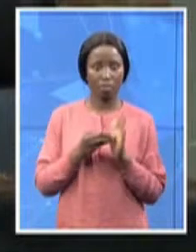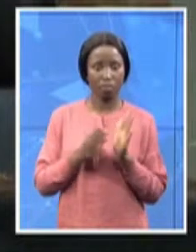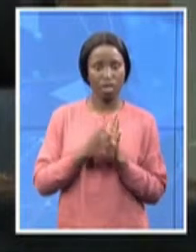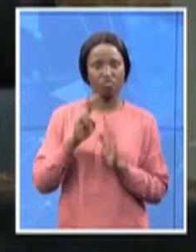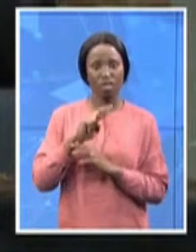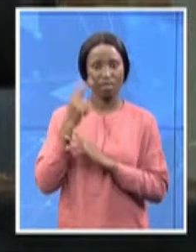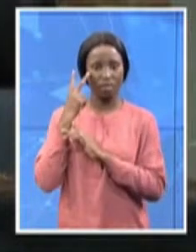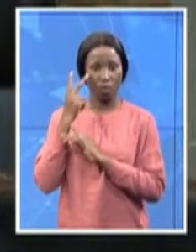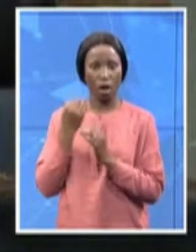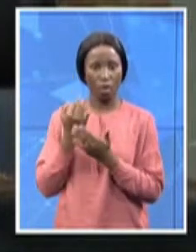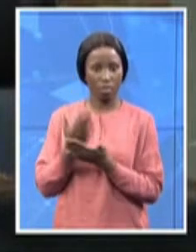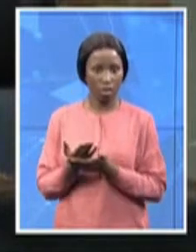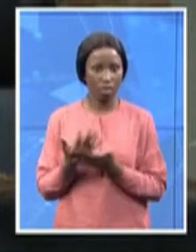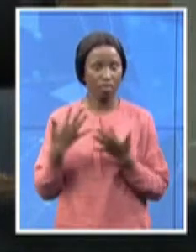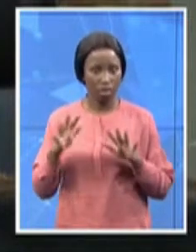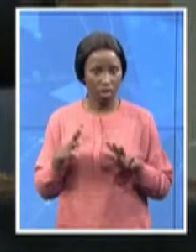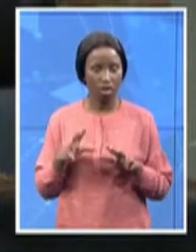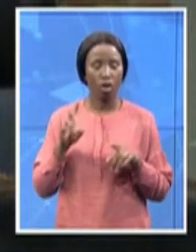Public Protector's report.